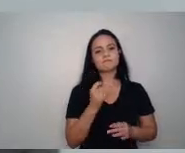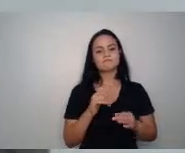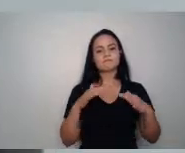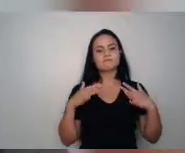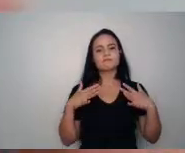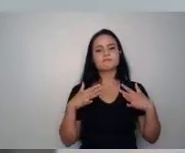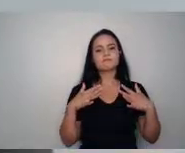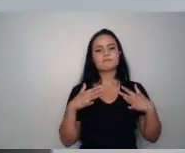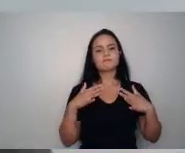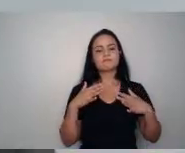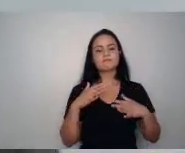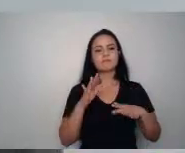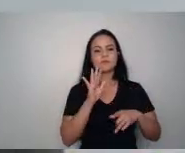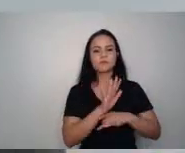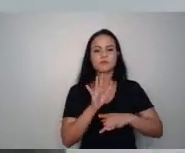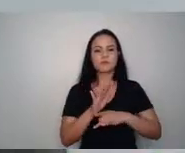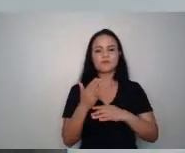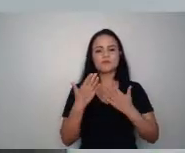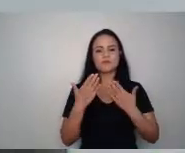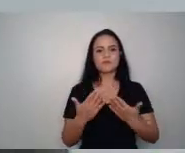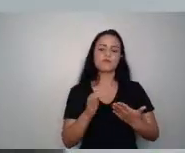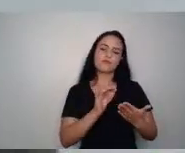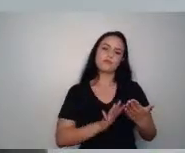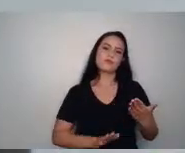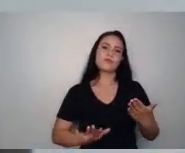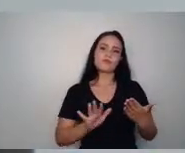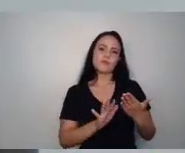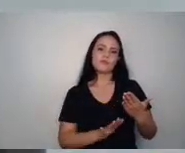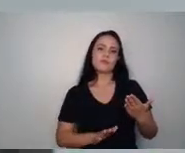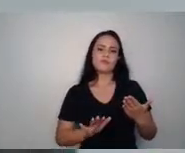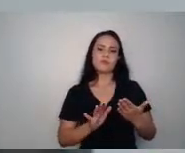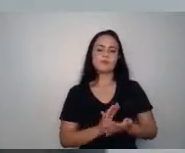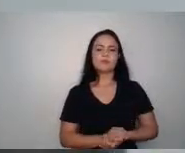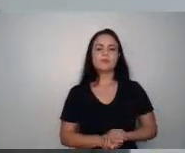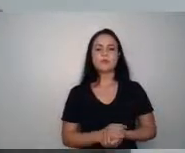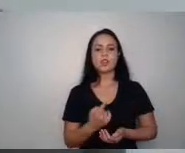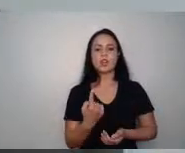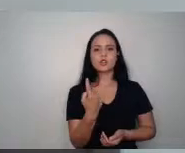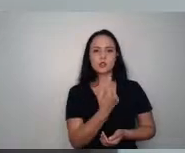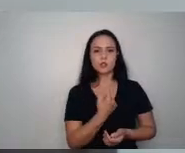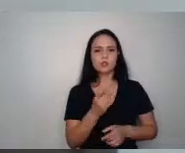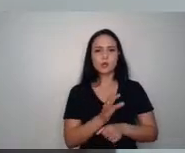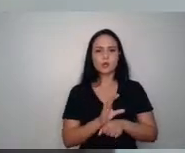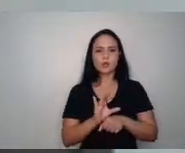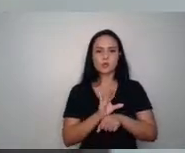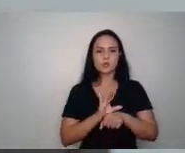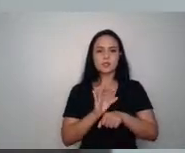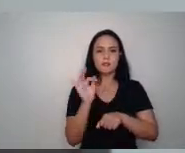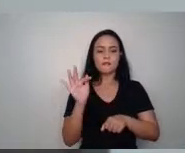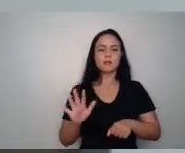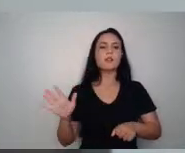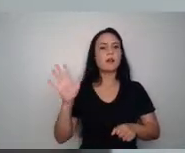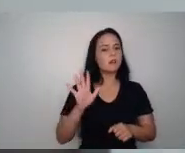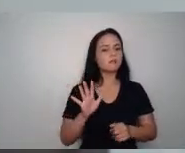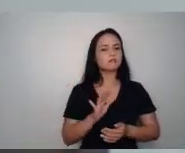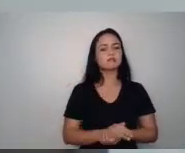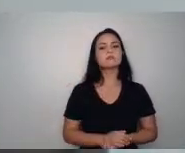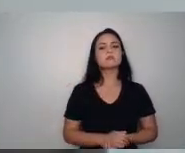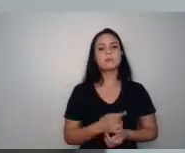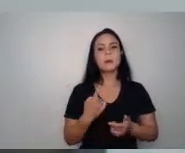It has to own up, and it has to respect what is present at